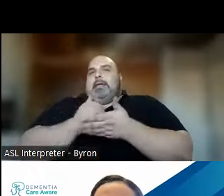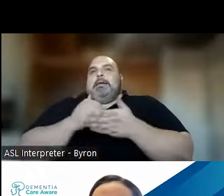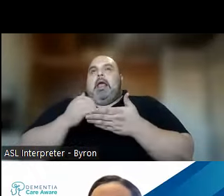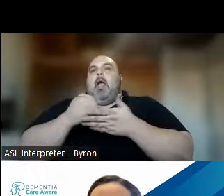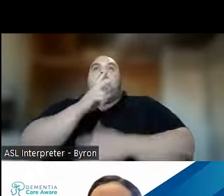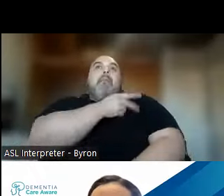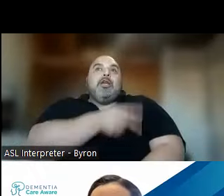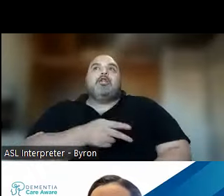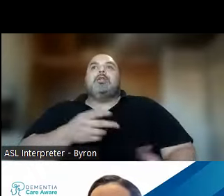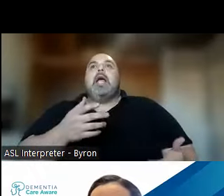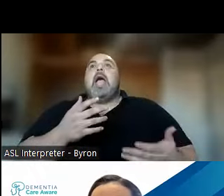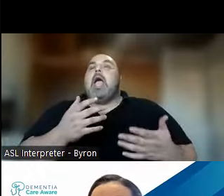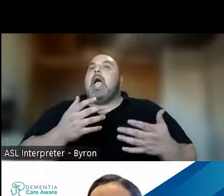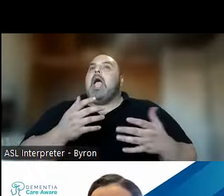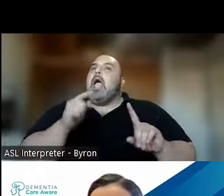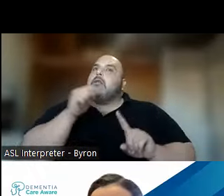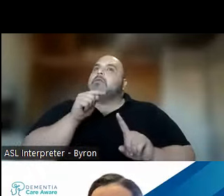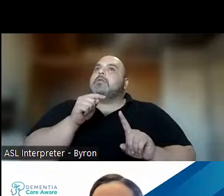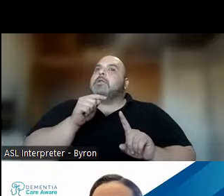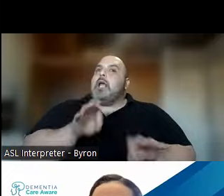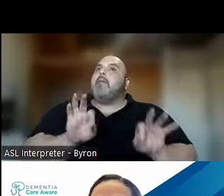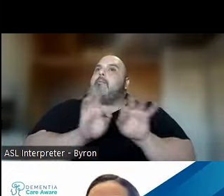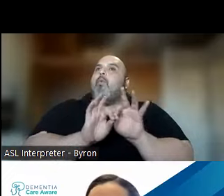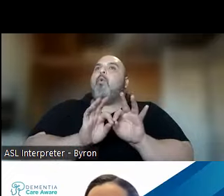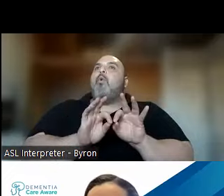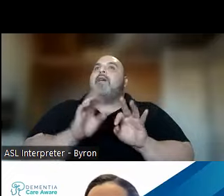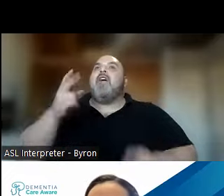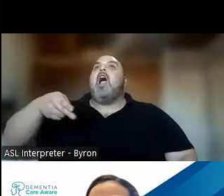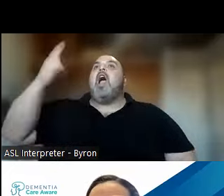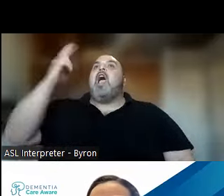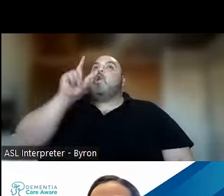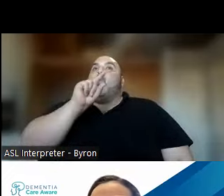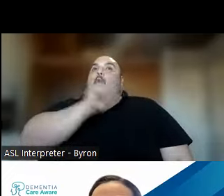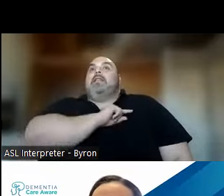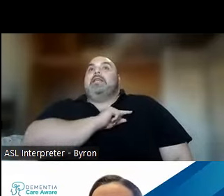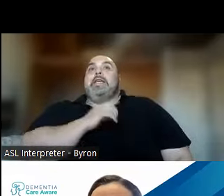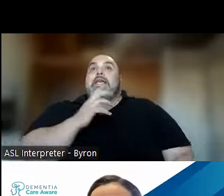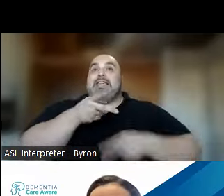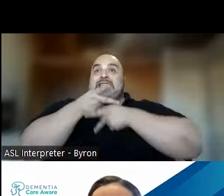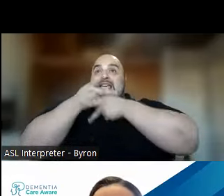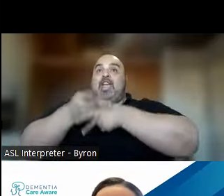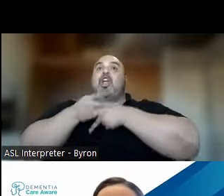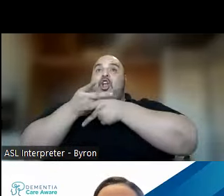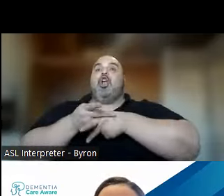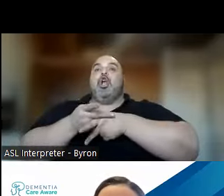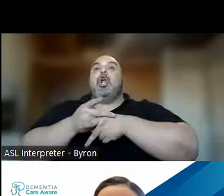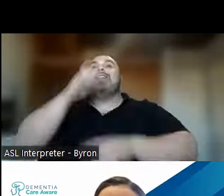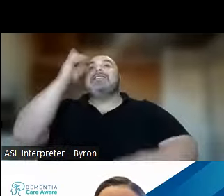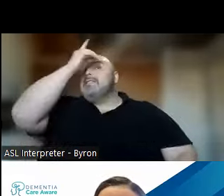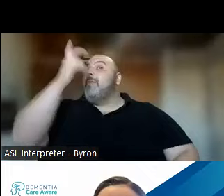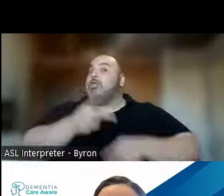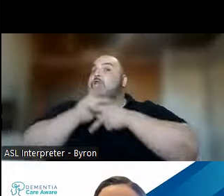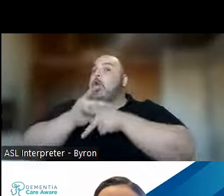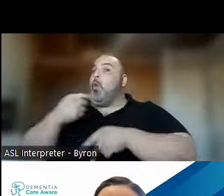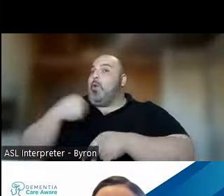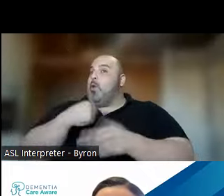And it's a key feature of high quality care. So in dementia care, where we really want to